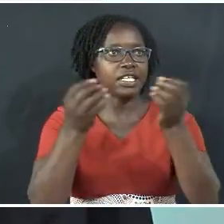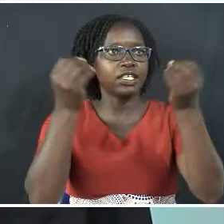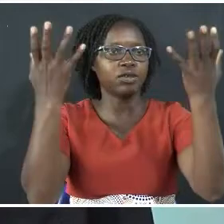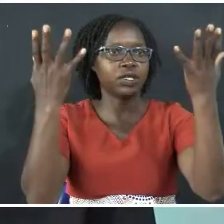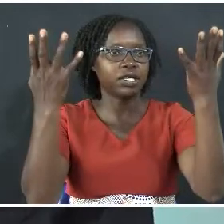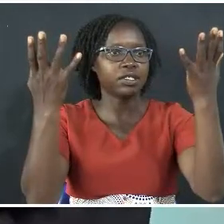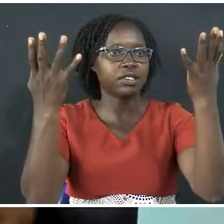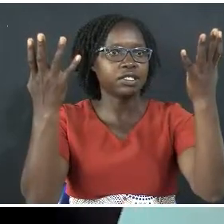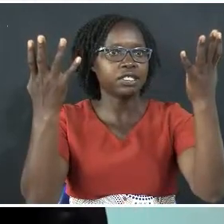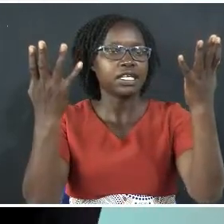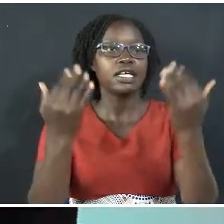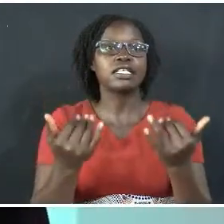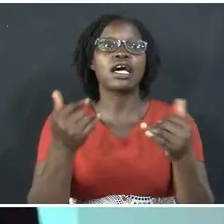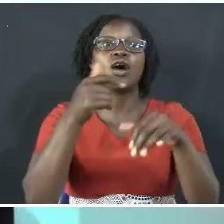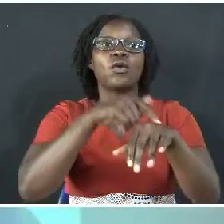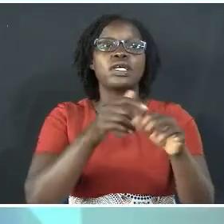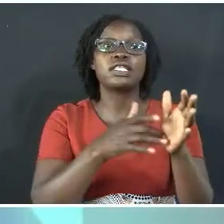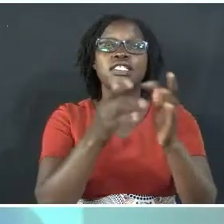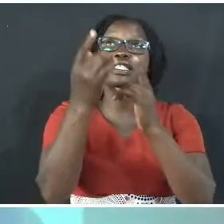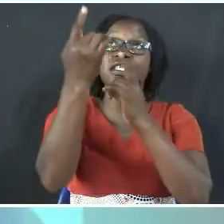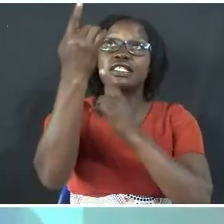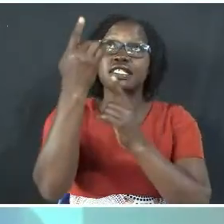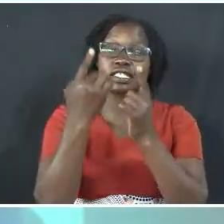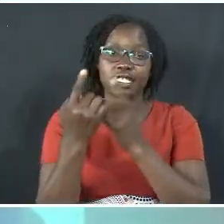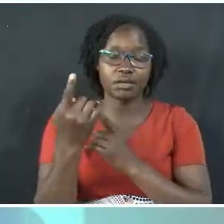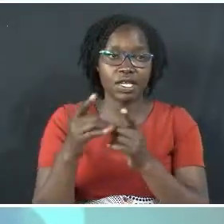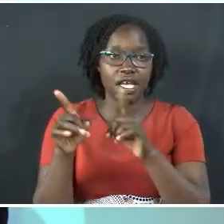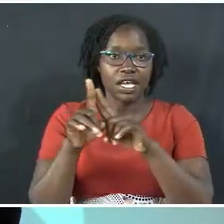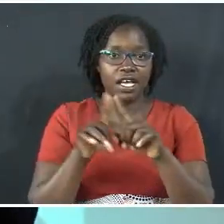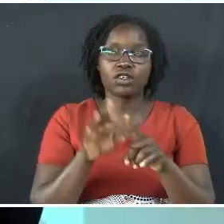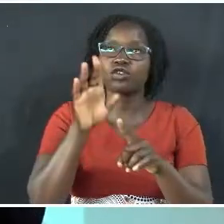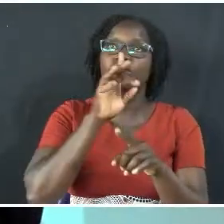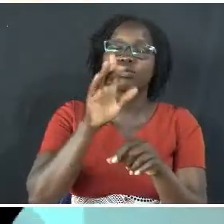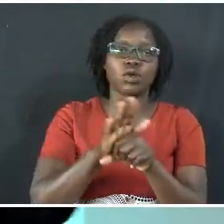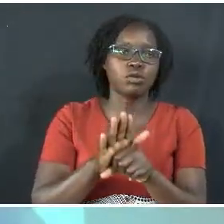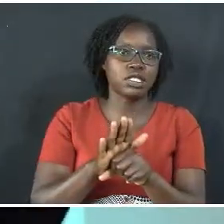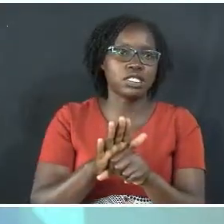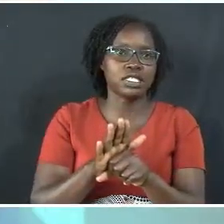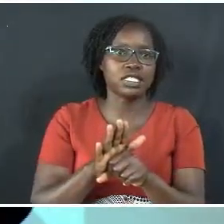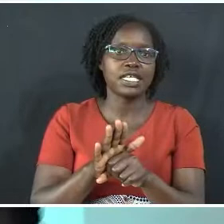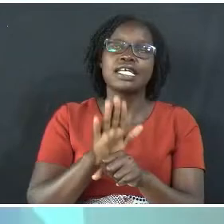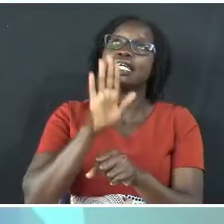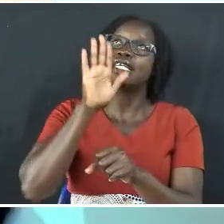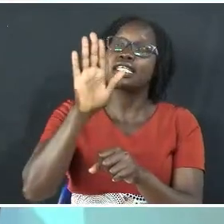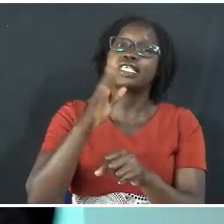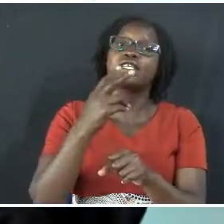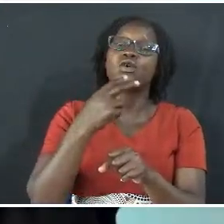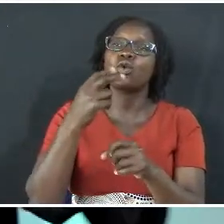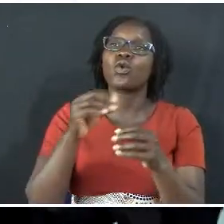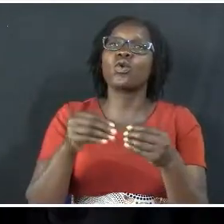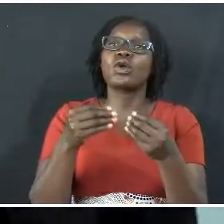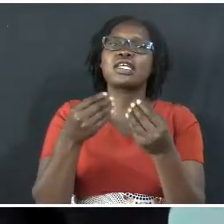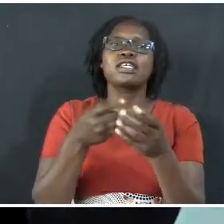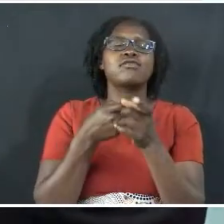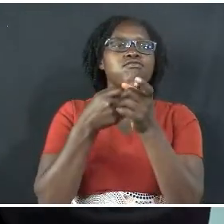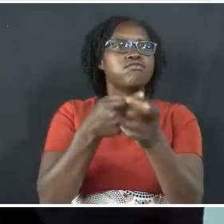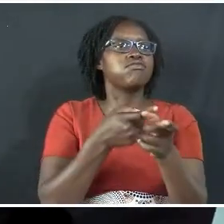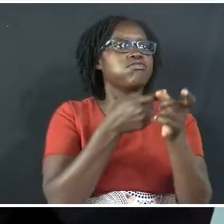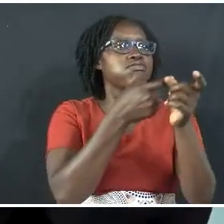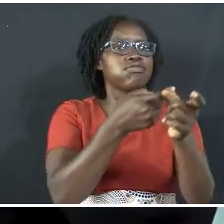Hallelujah. Now, when Jesus comes, according to his promise, he will give us